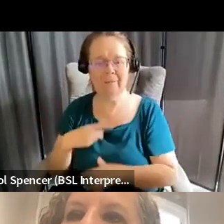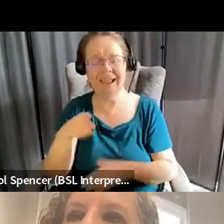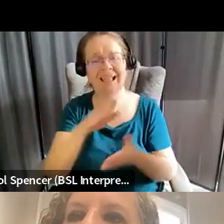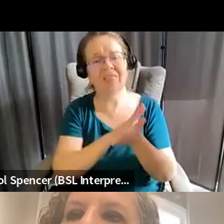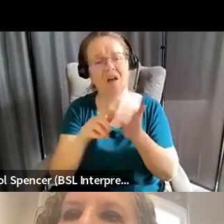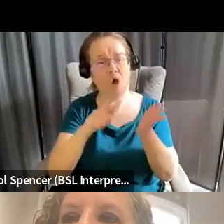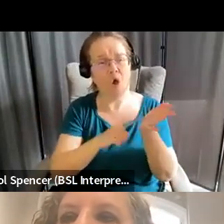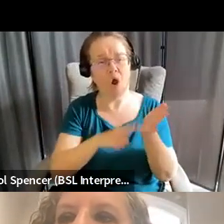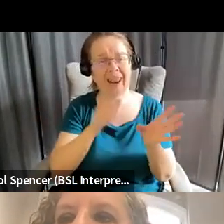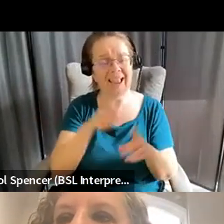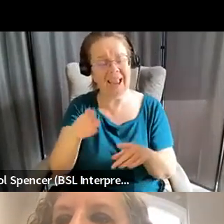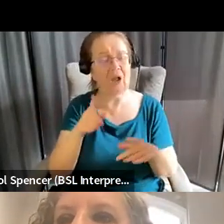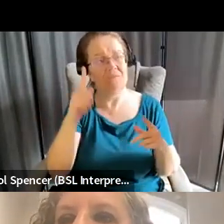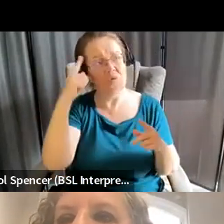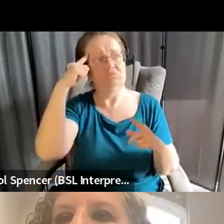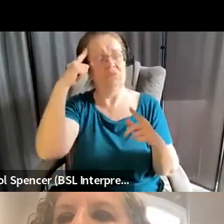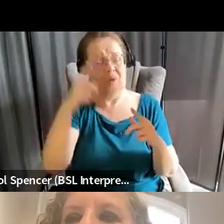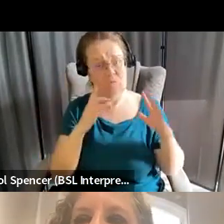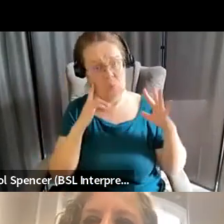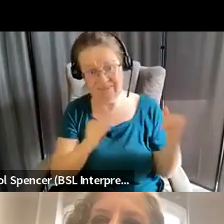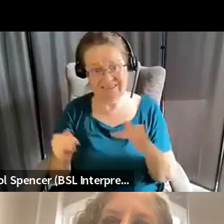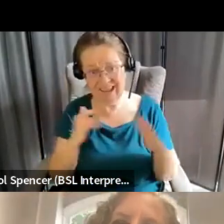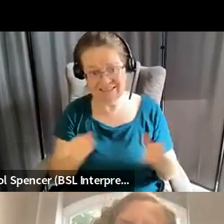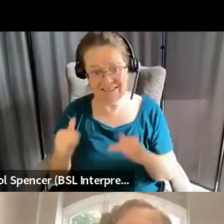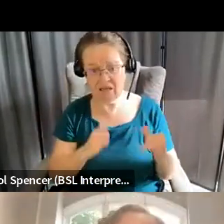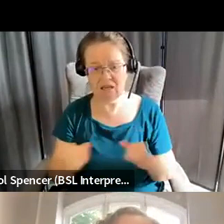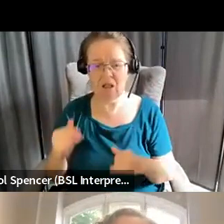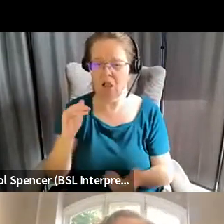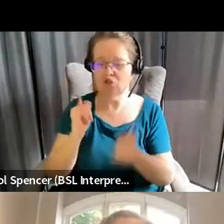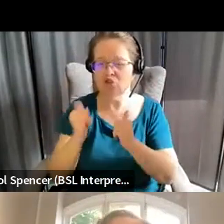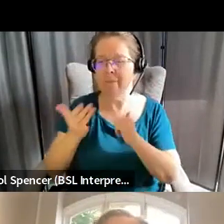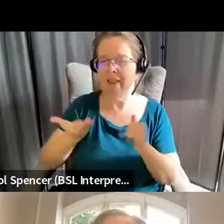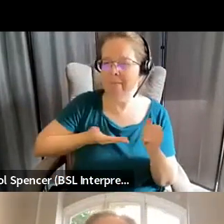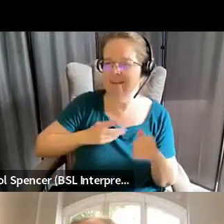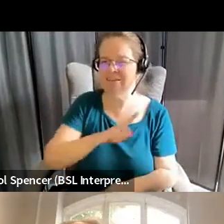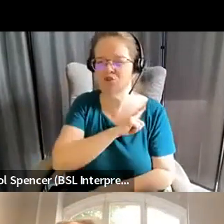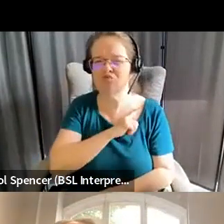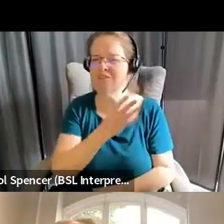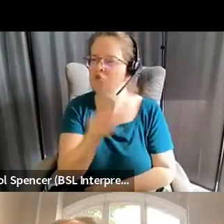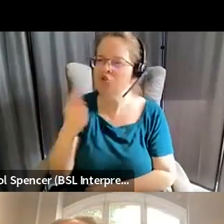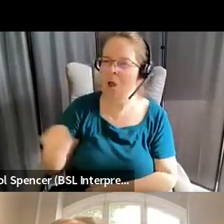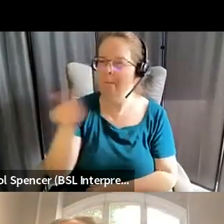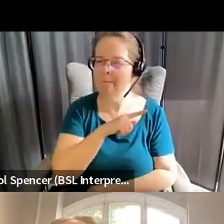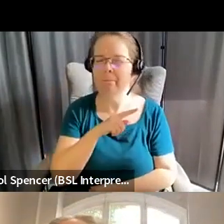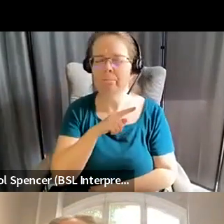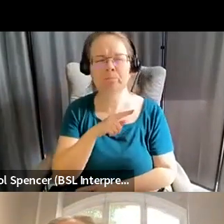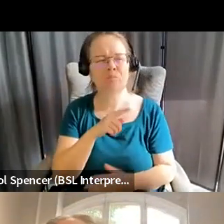with testing, you know, I know for various business reasons, sometimes people are not able